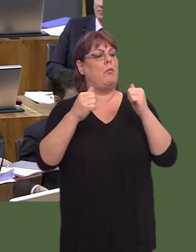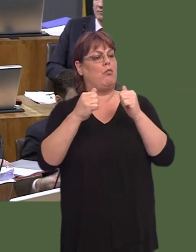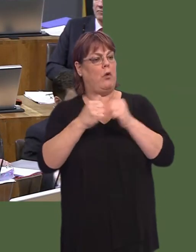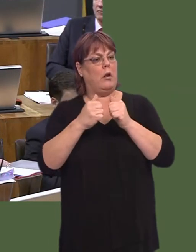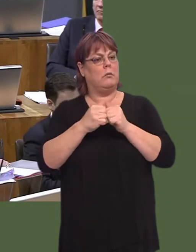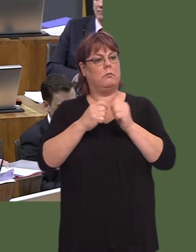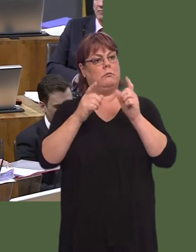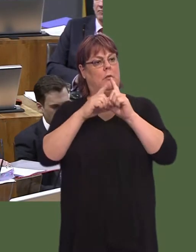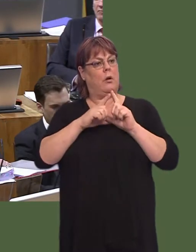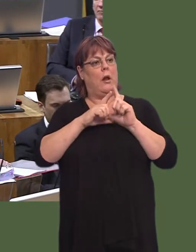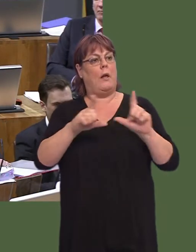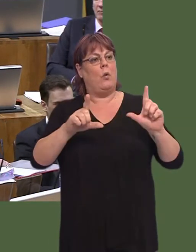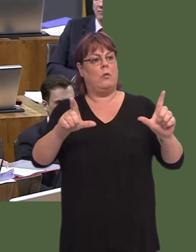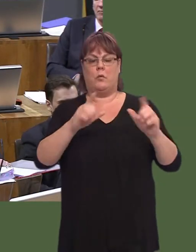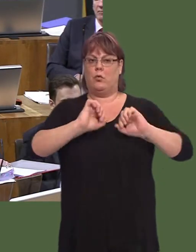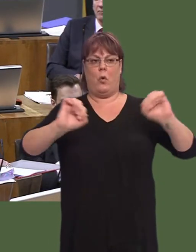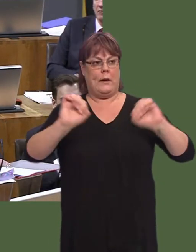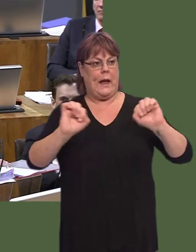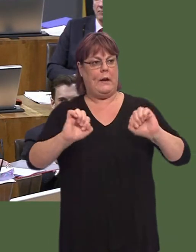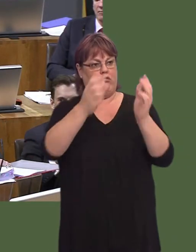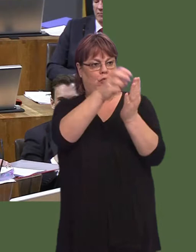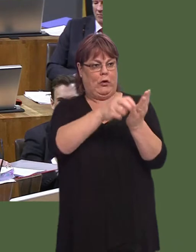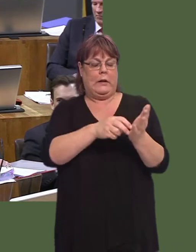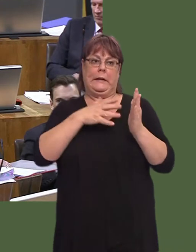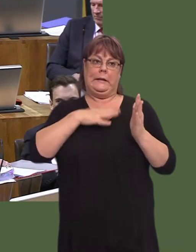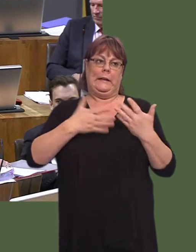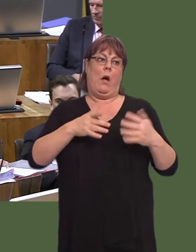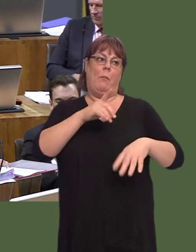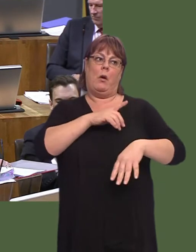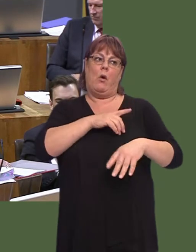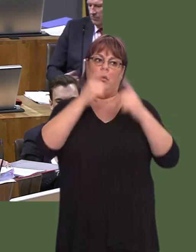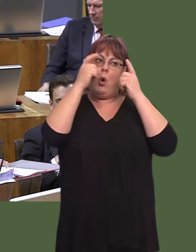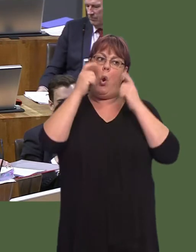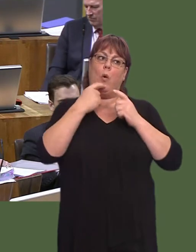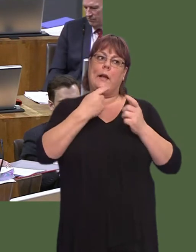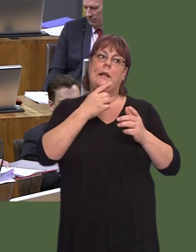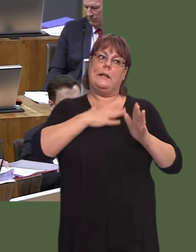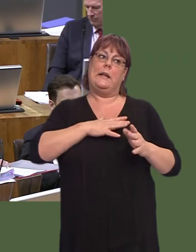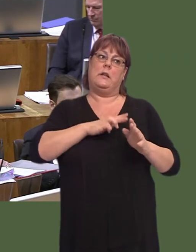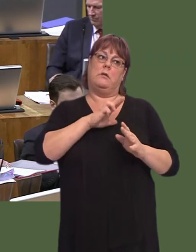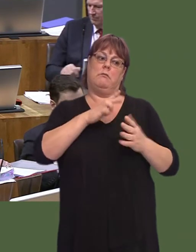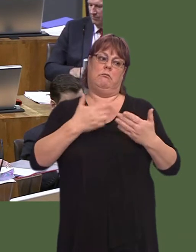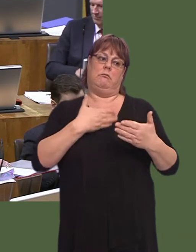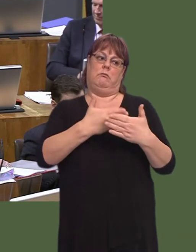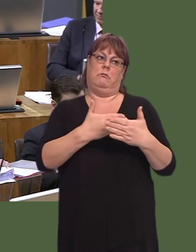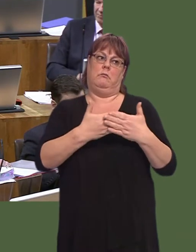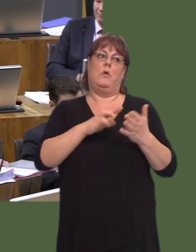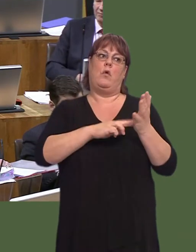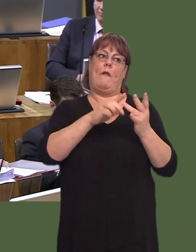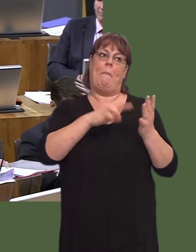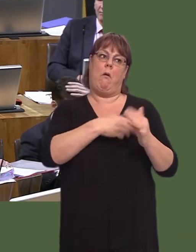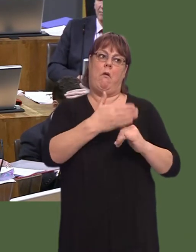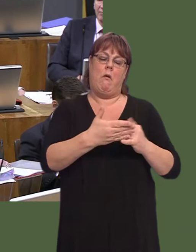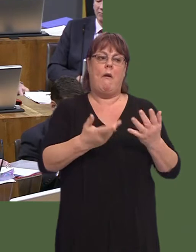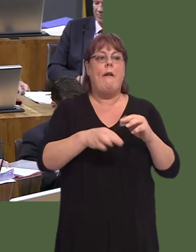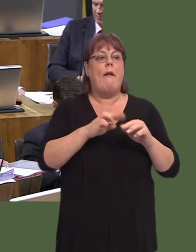agree that those landlords who have as yet failed to come forward need to do that now. They are breaking the law. If landlords come forward now, they